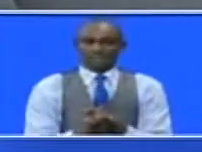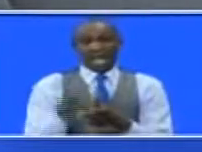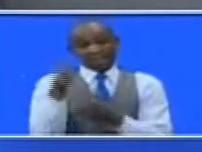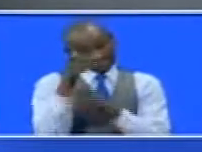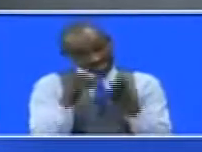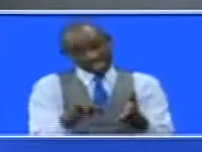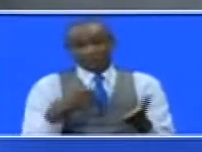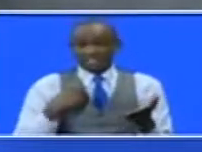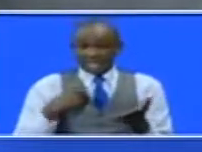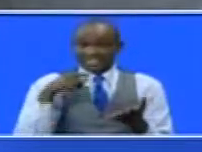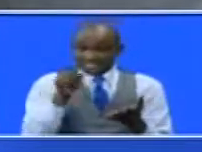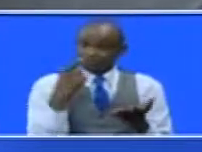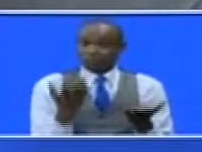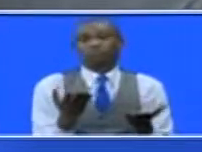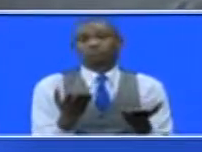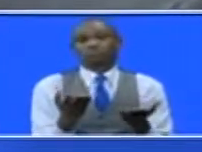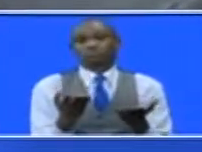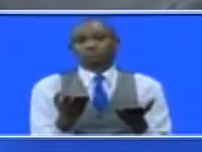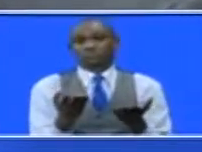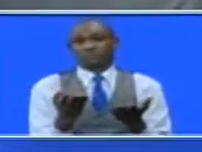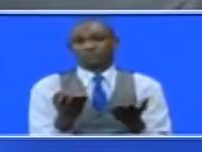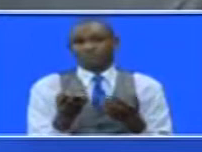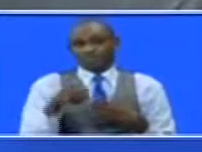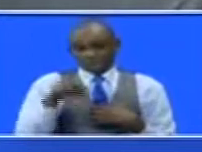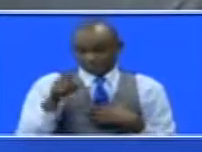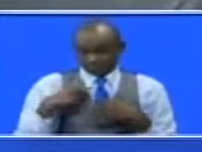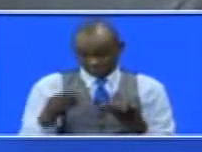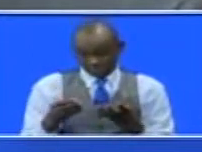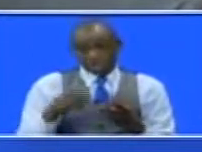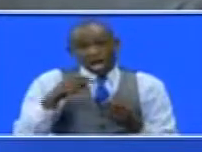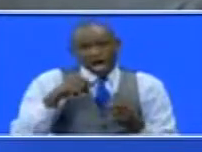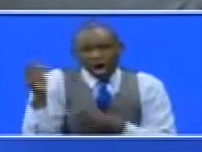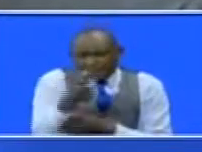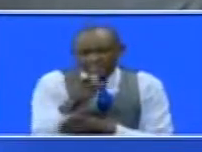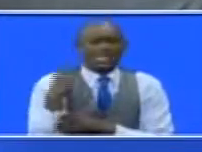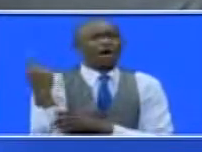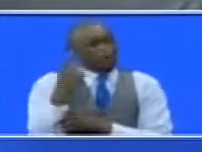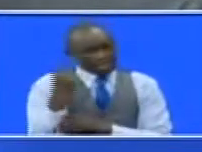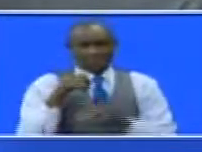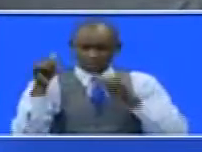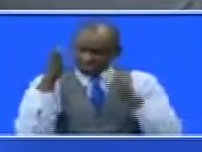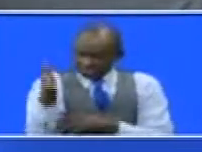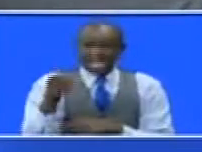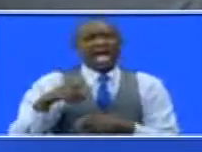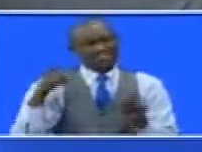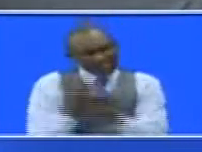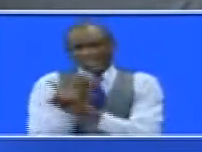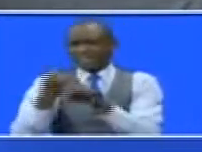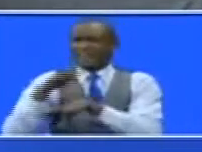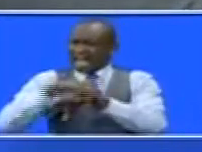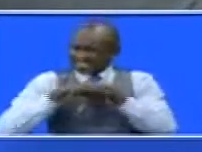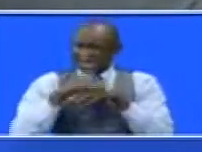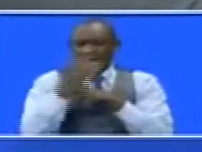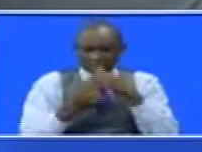back. She has carried the instruments for withdrawal. Not only Ambassador Amina, a number of African countries'